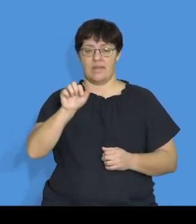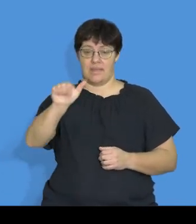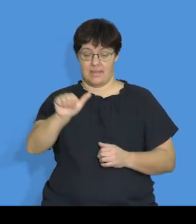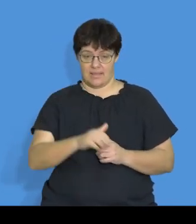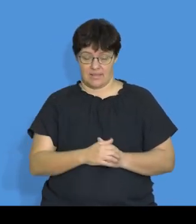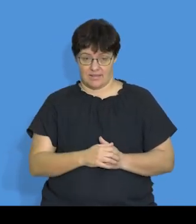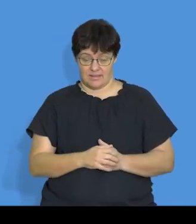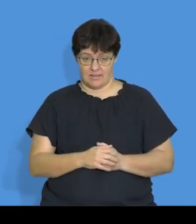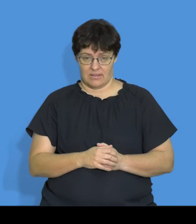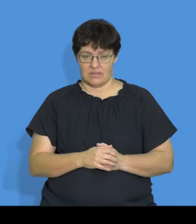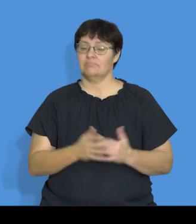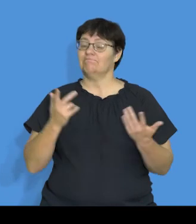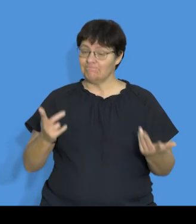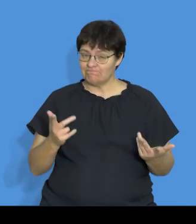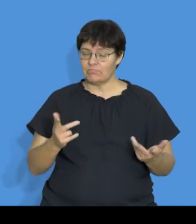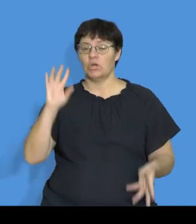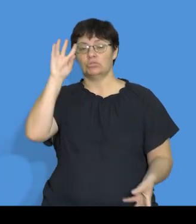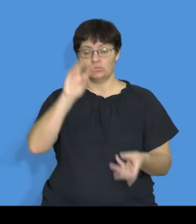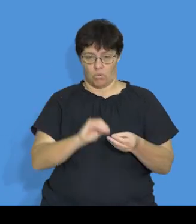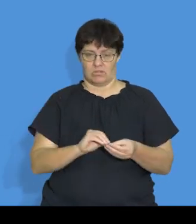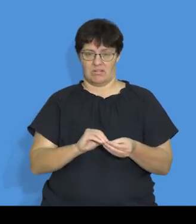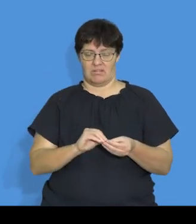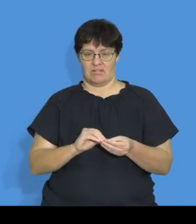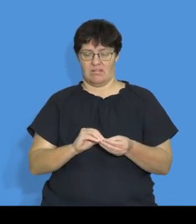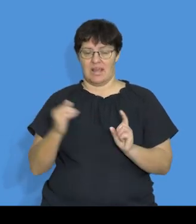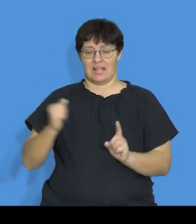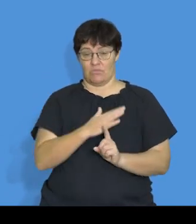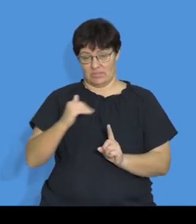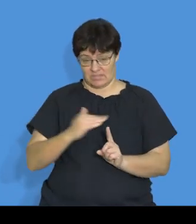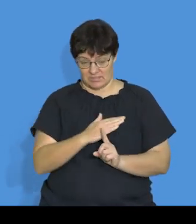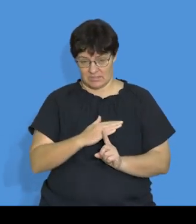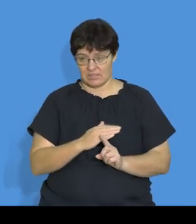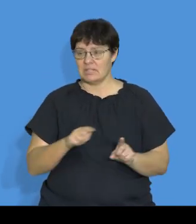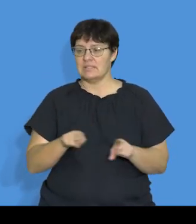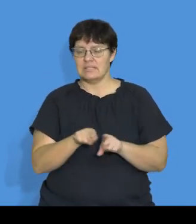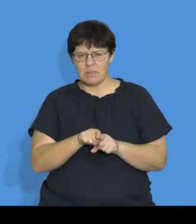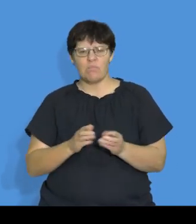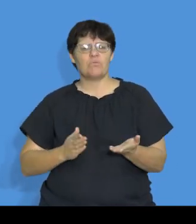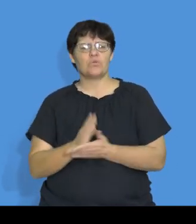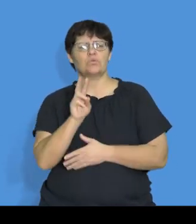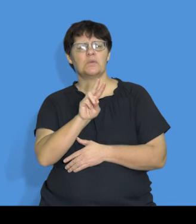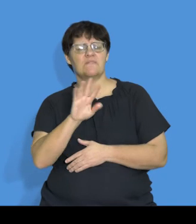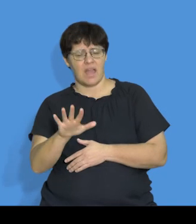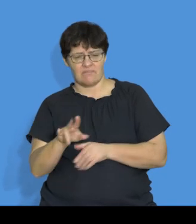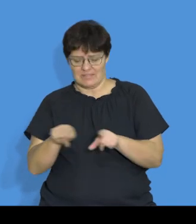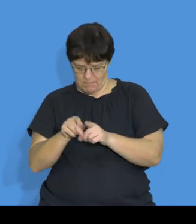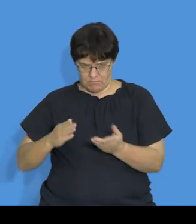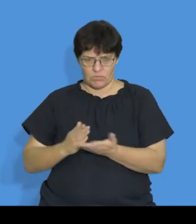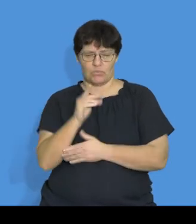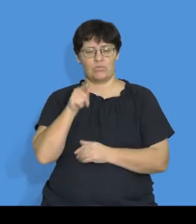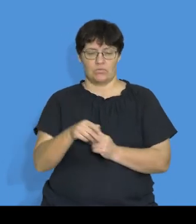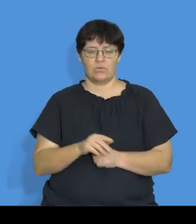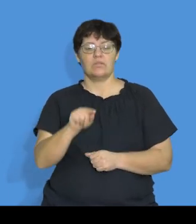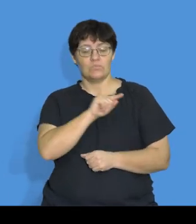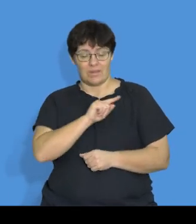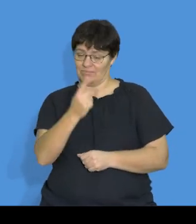0.21 amperes. So this is the total current in the circuit, which is the same as the current that goes through the 25 ohm resistor, because that's